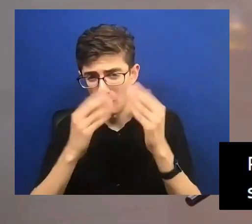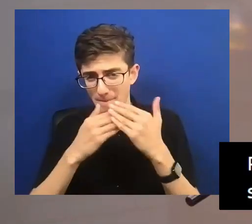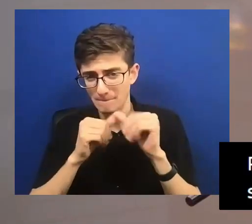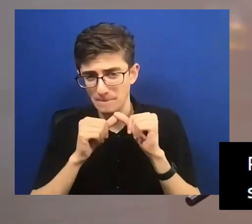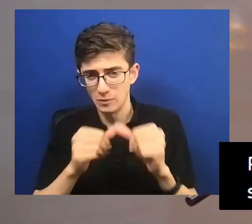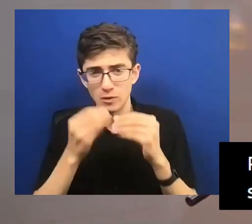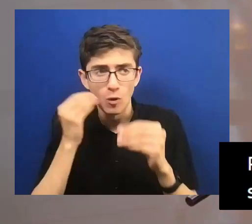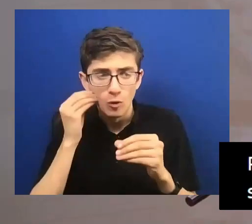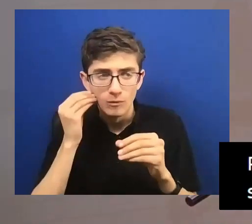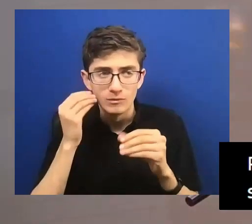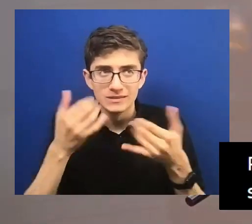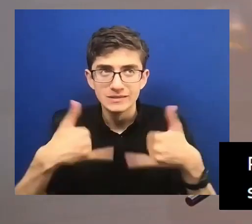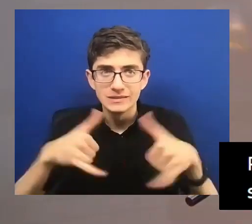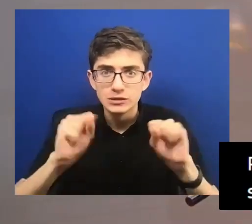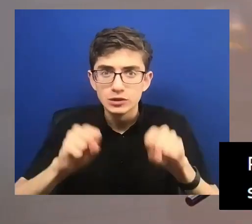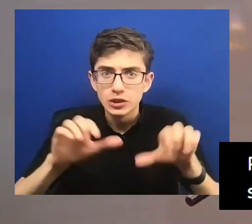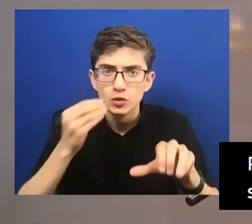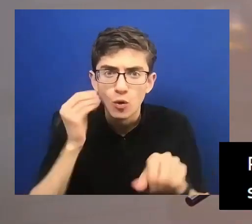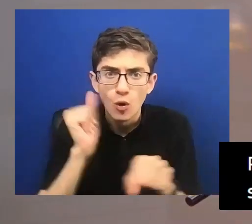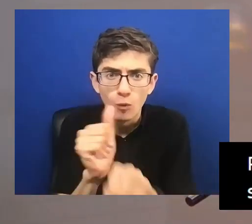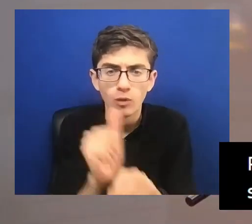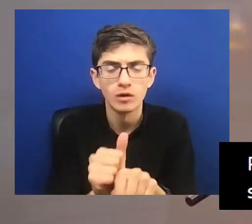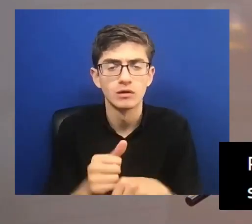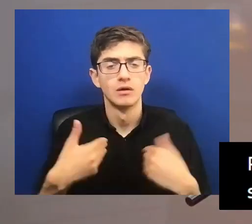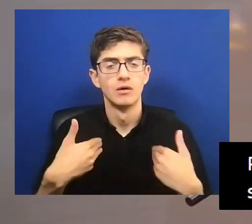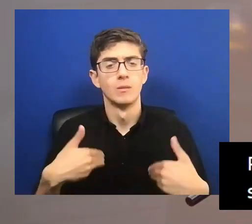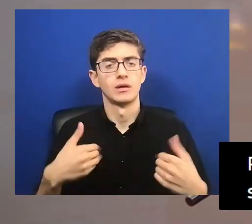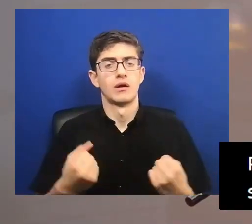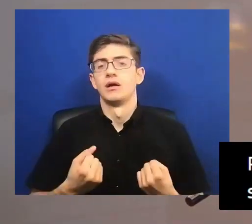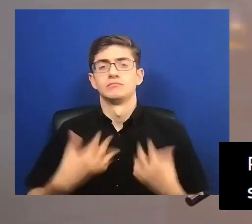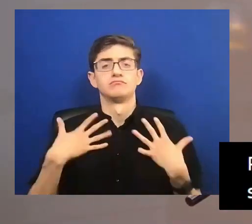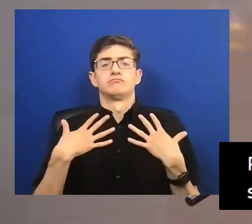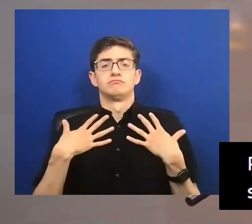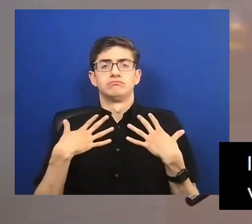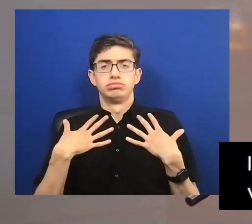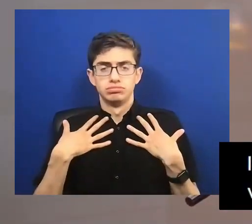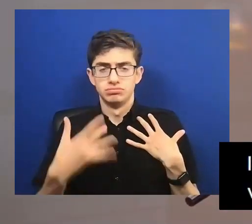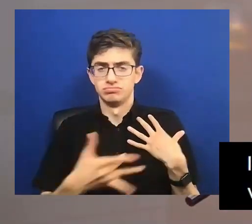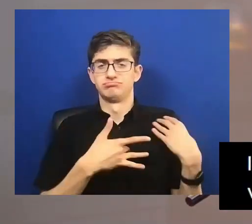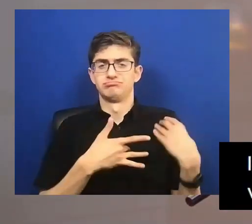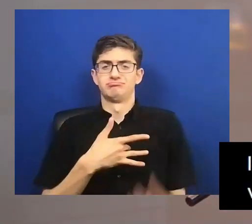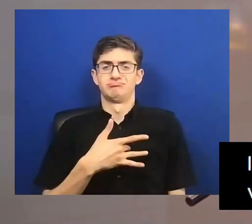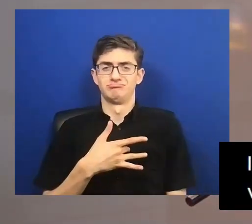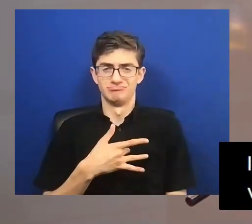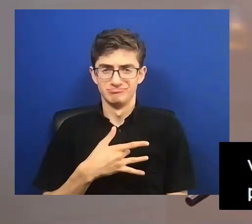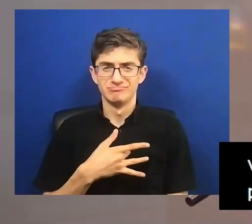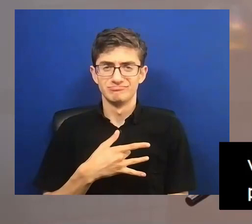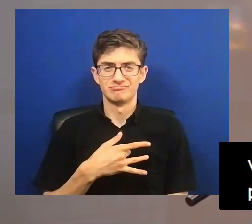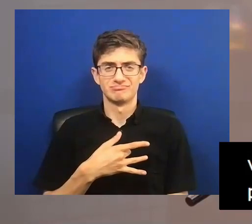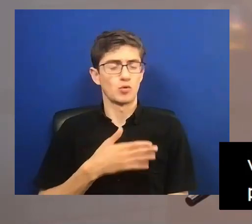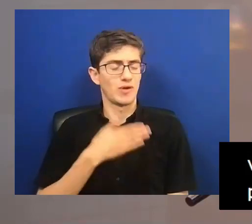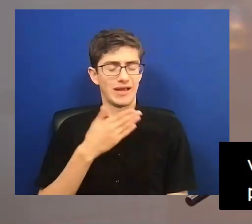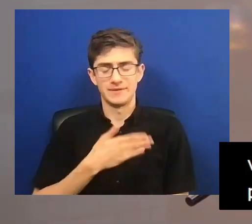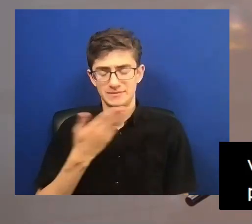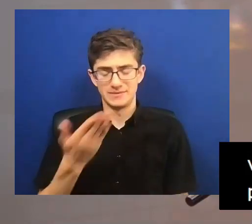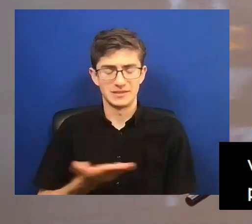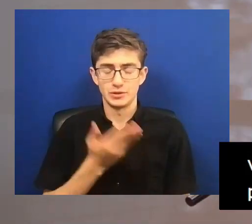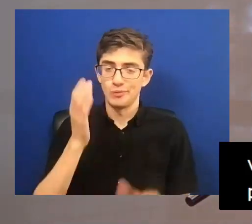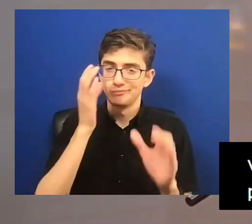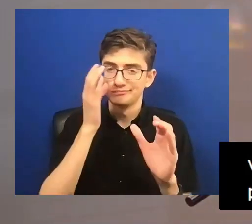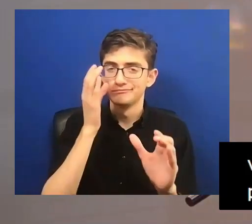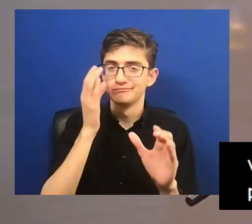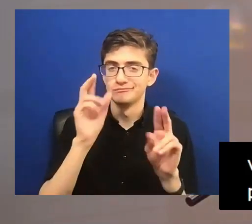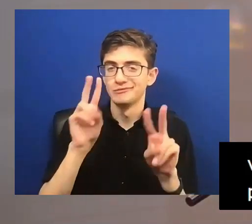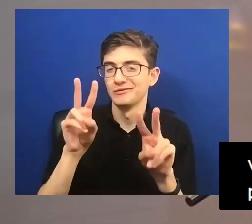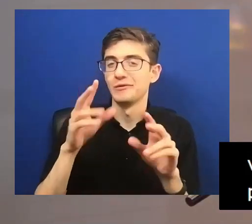homework. That is really, really, really inspiring. And I'm just so glad to be here. And we look forward to hearing from all of you and all of your